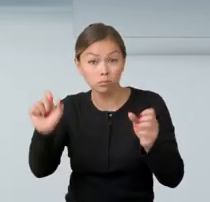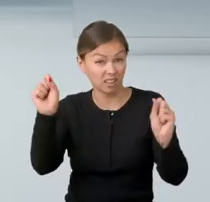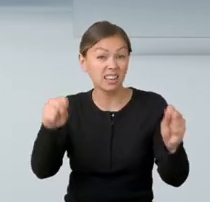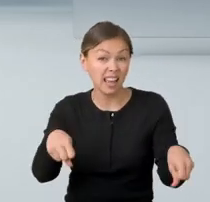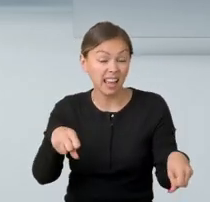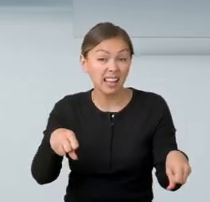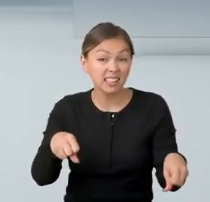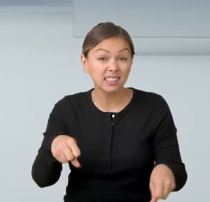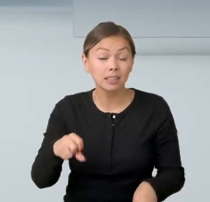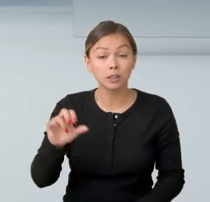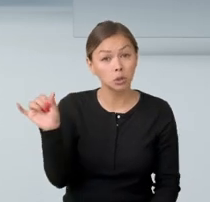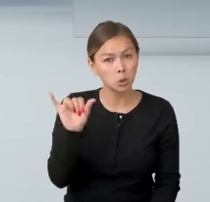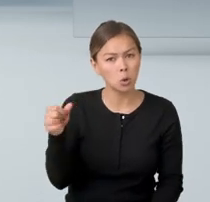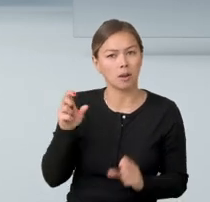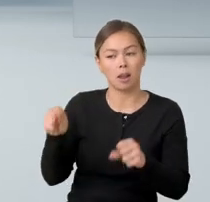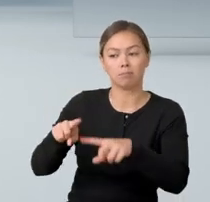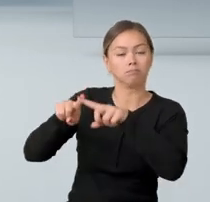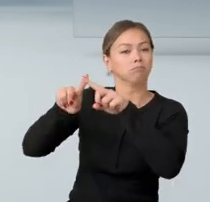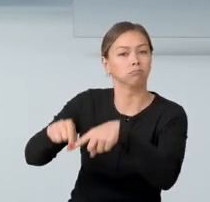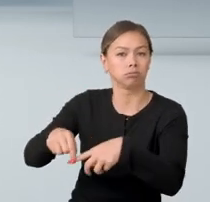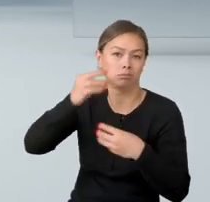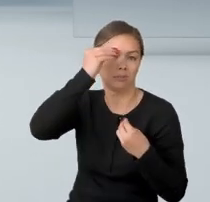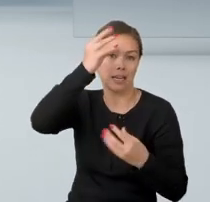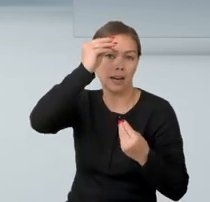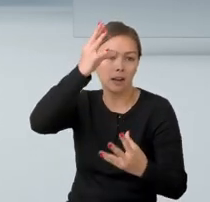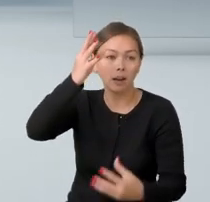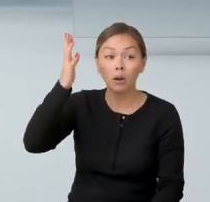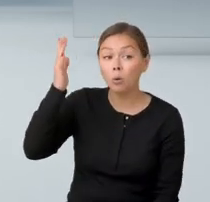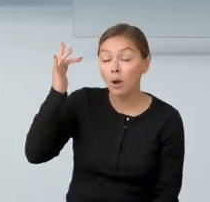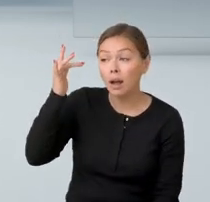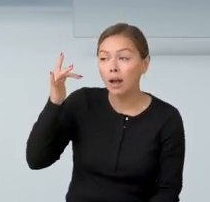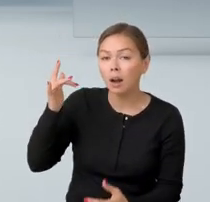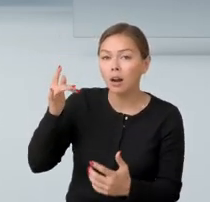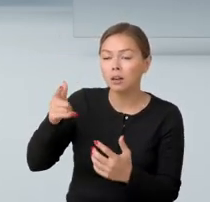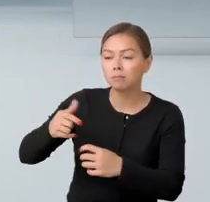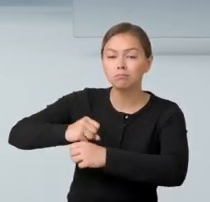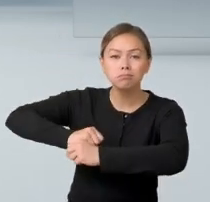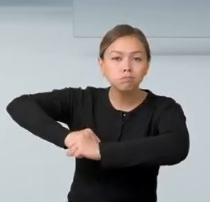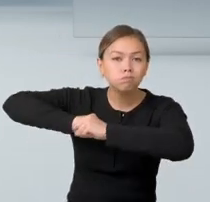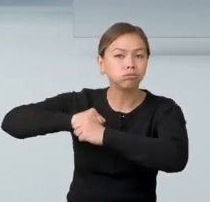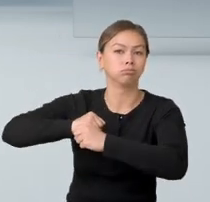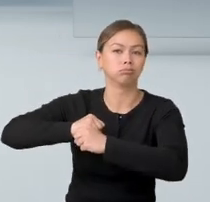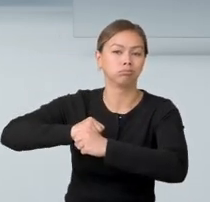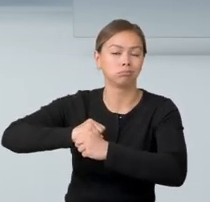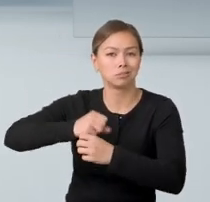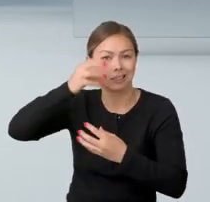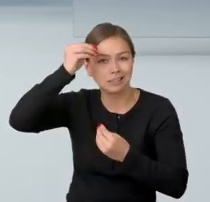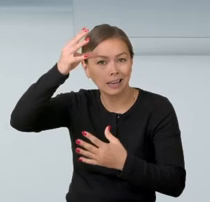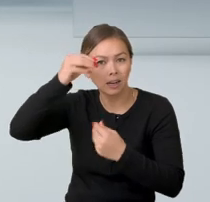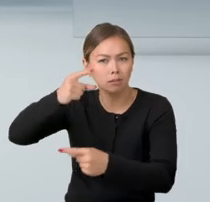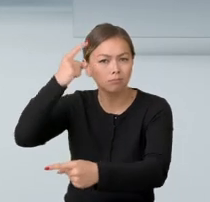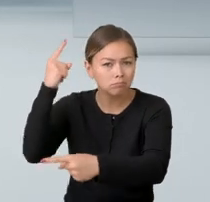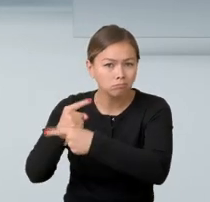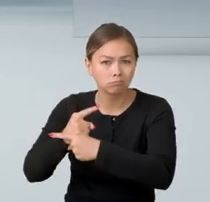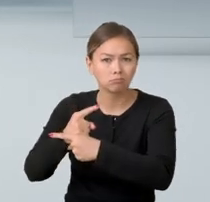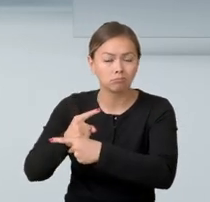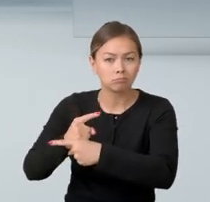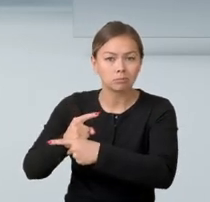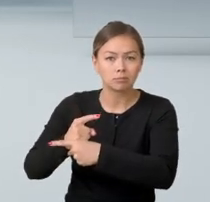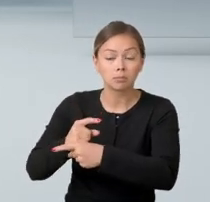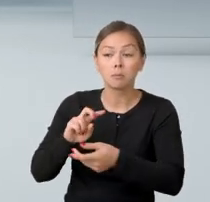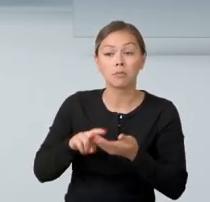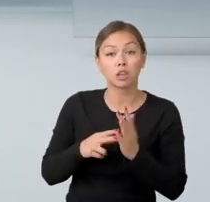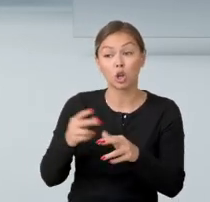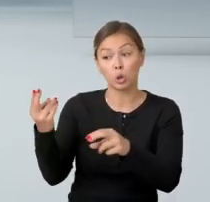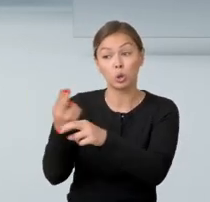specific users now they can rely on the data because they have the secured engine that ensures the data integrity and the